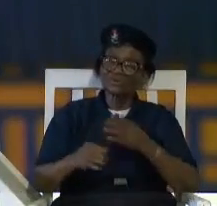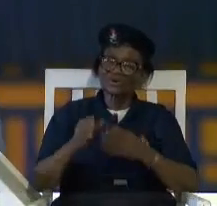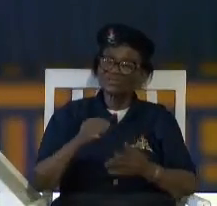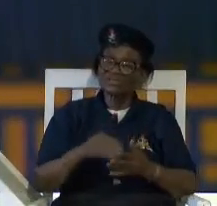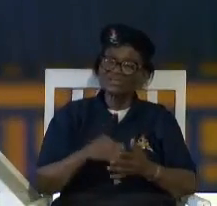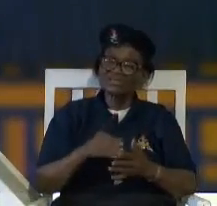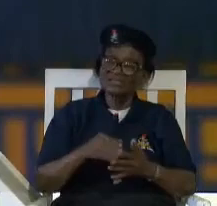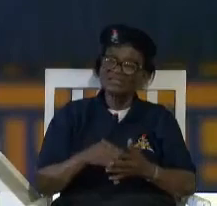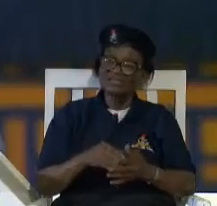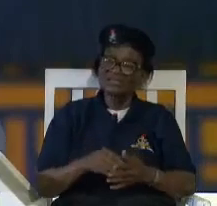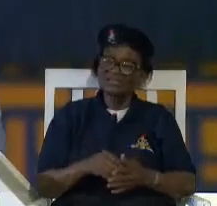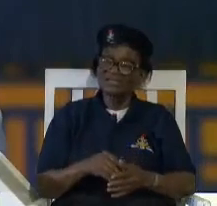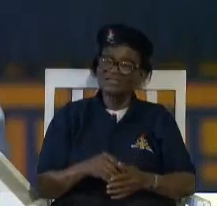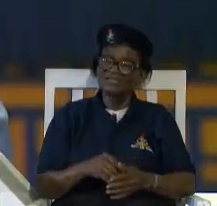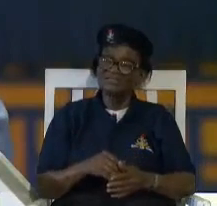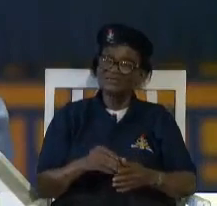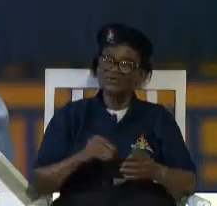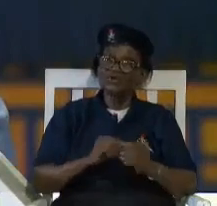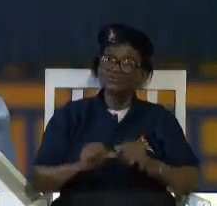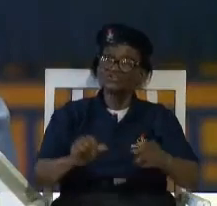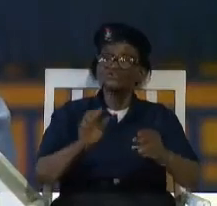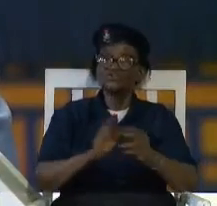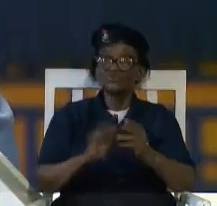on listening to someone.